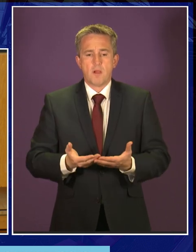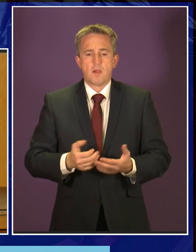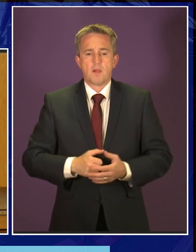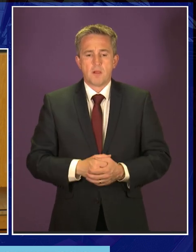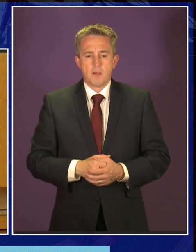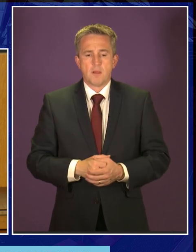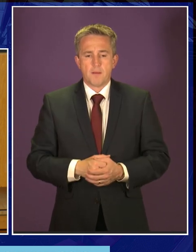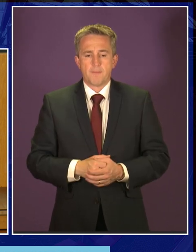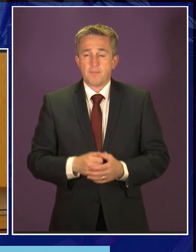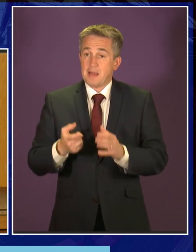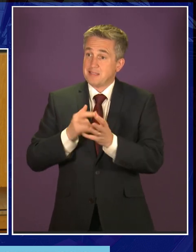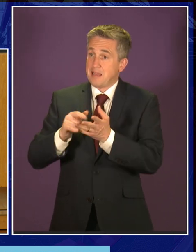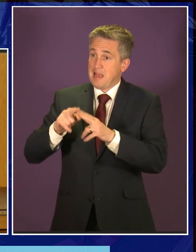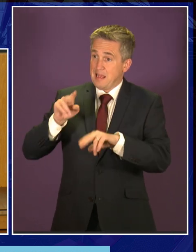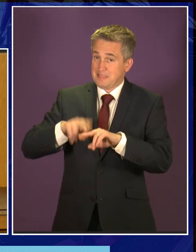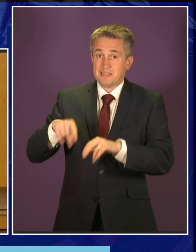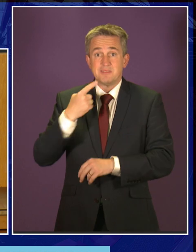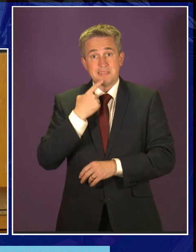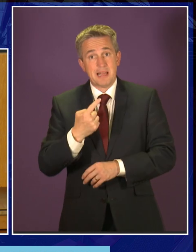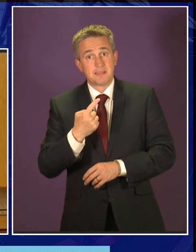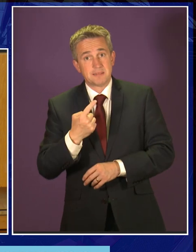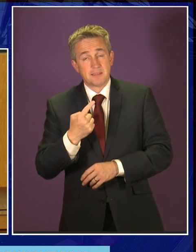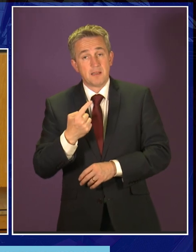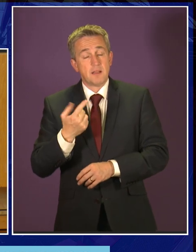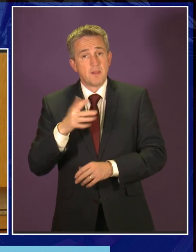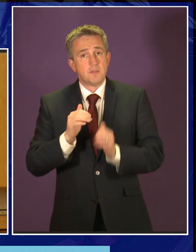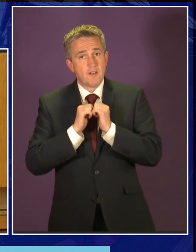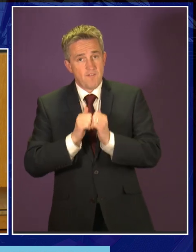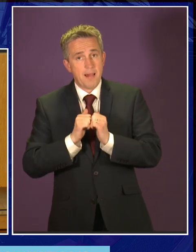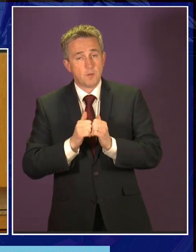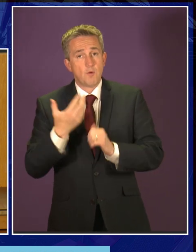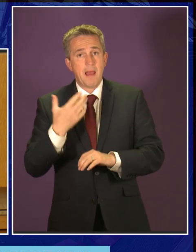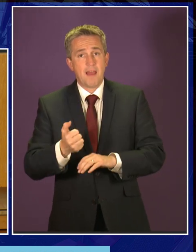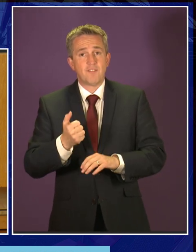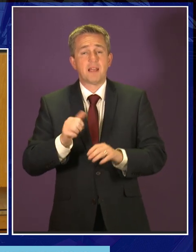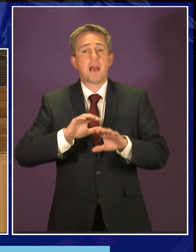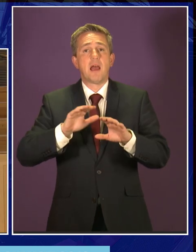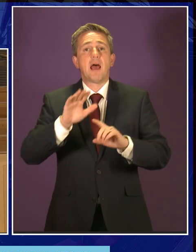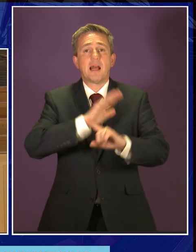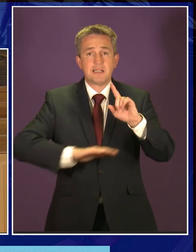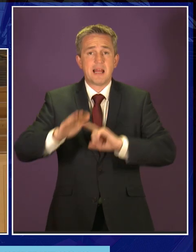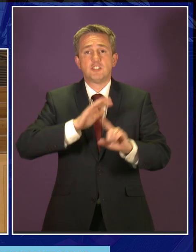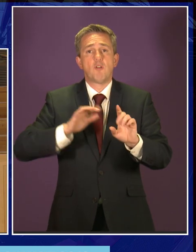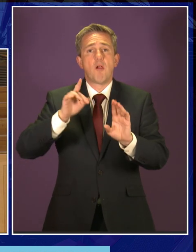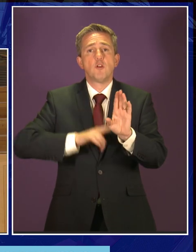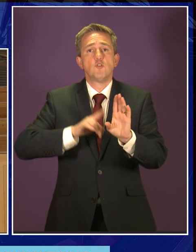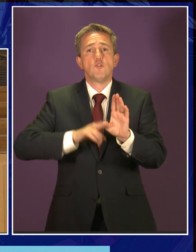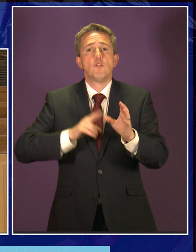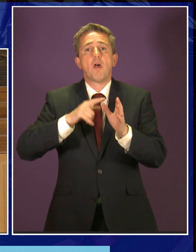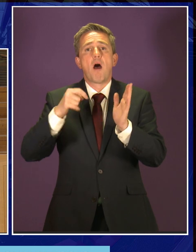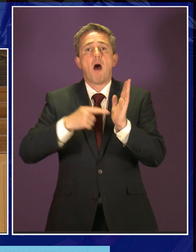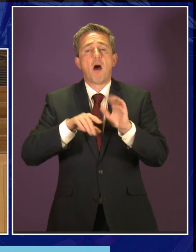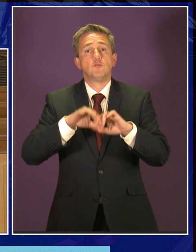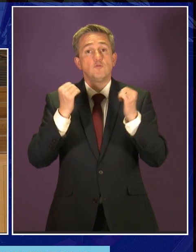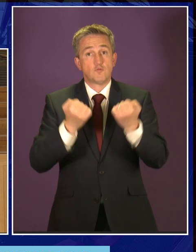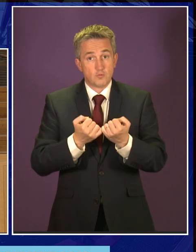We've also, as Asif mentioned, seen the value of there having a National Youth Arts Advisory Group. So anyone who might be interested